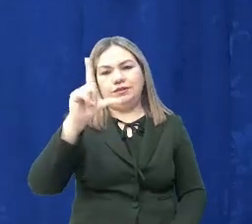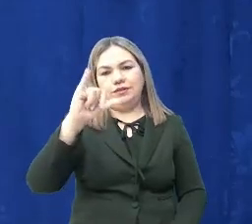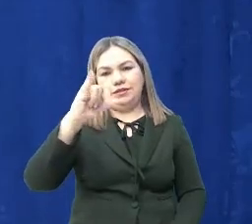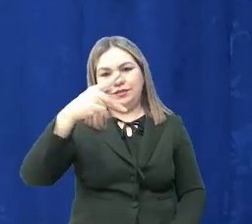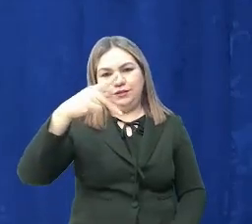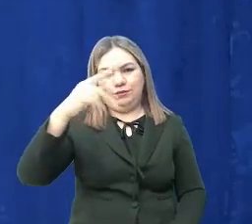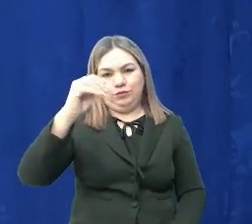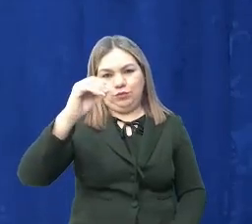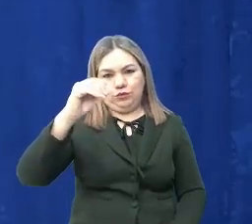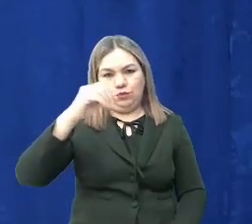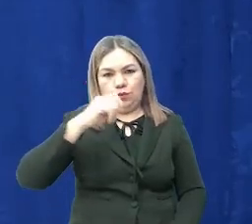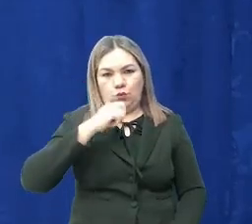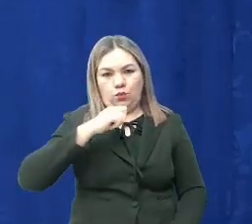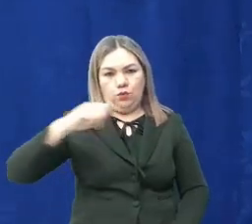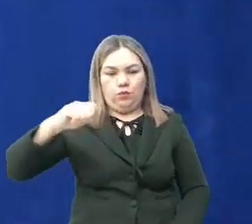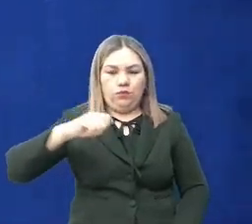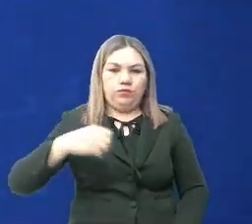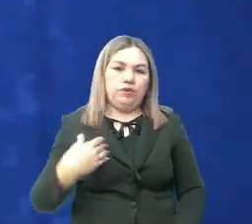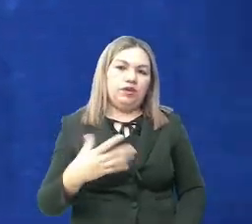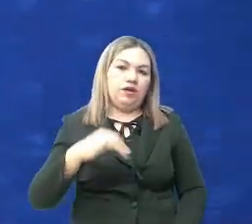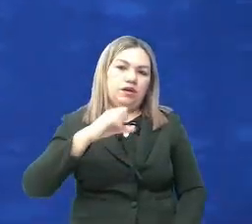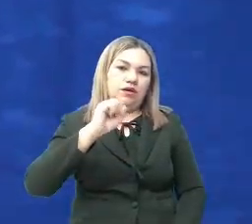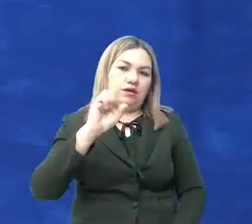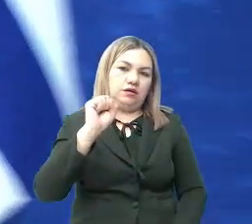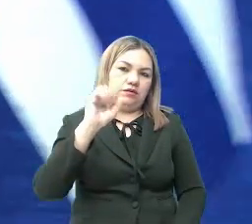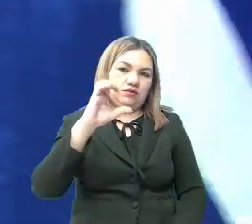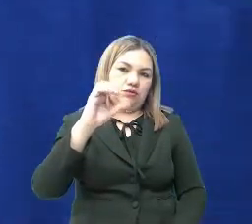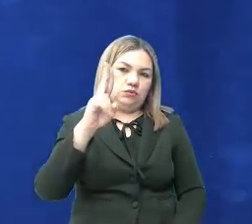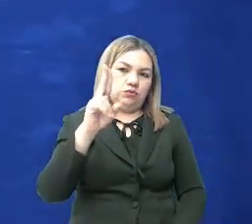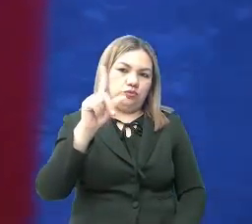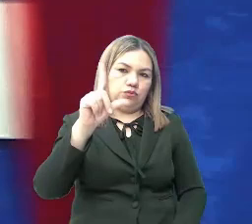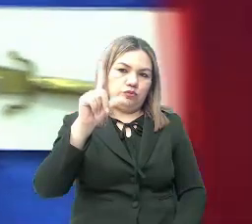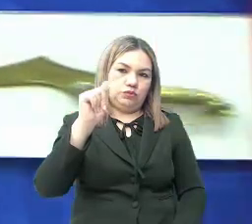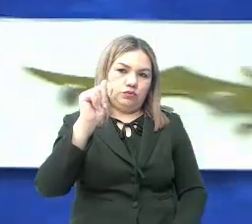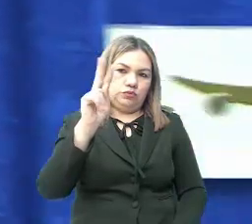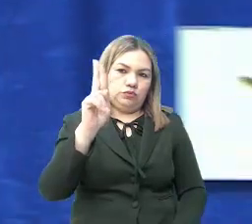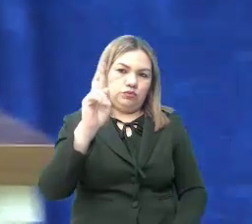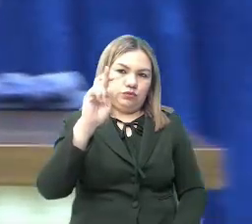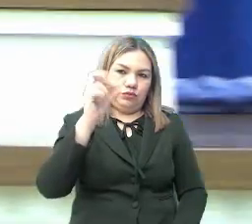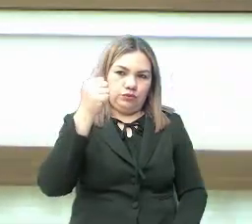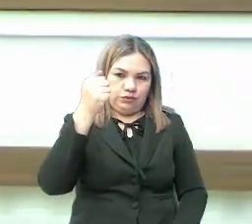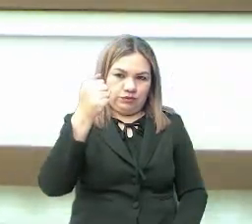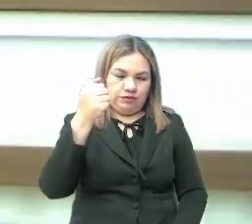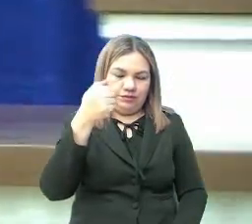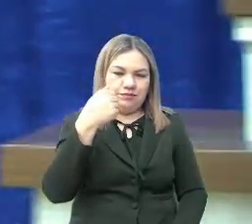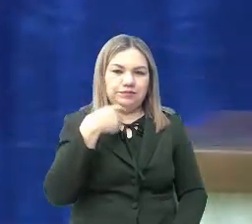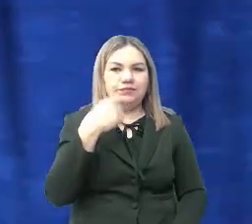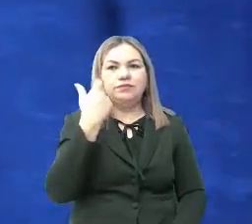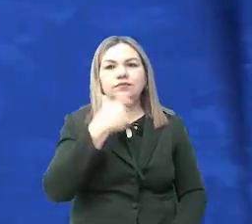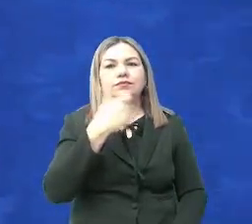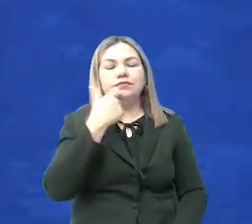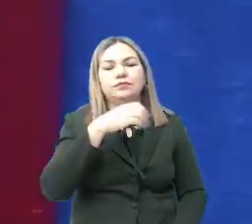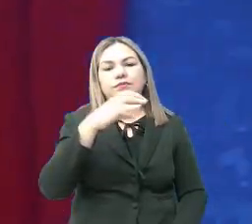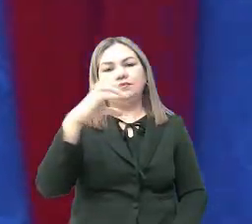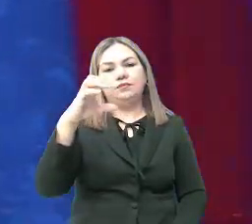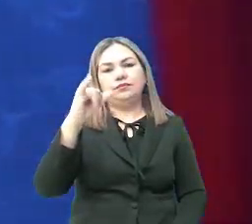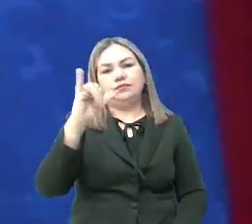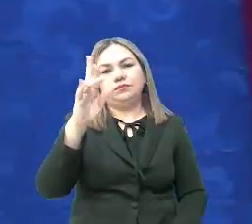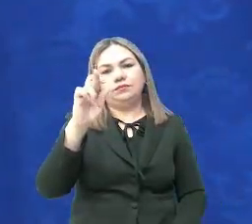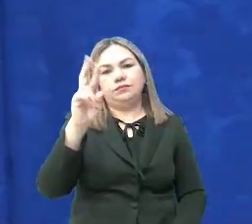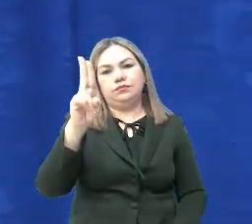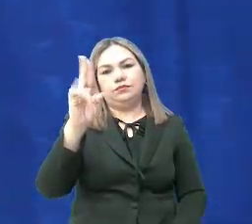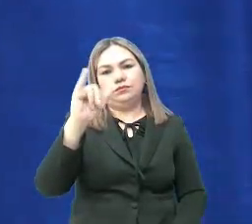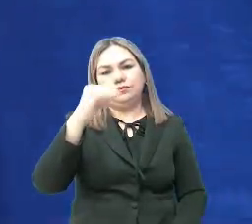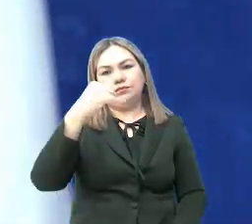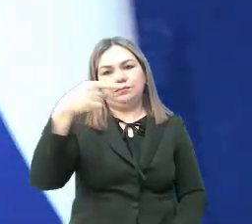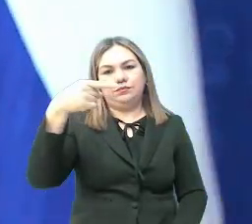And it says that the person that set them free had a knife at the left hand. Did you know that I became a surgeon during